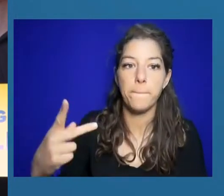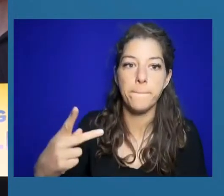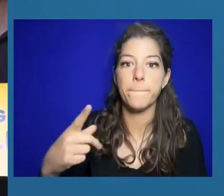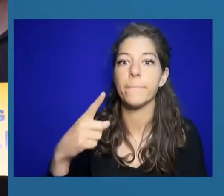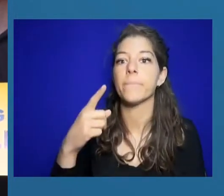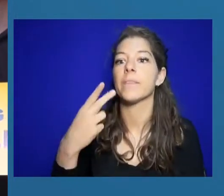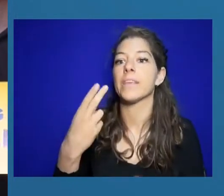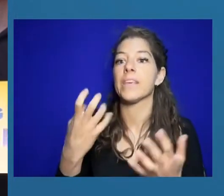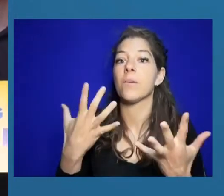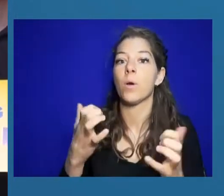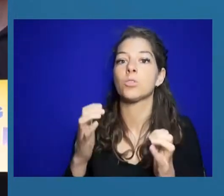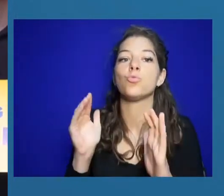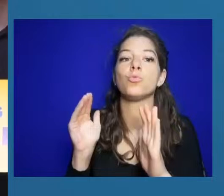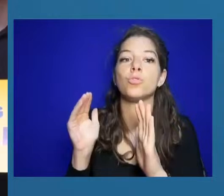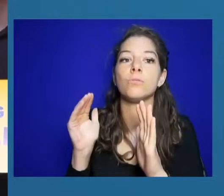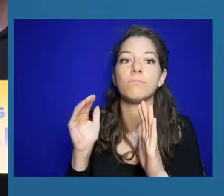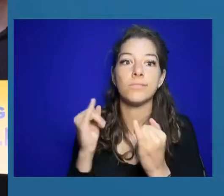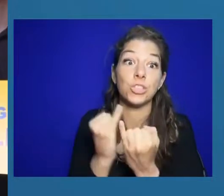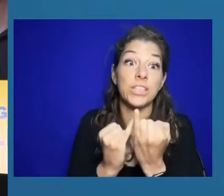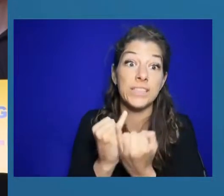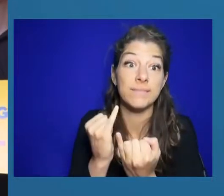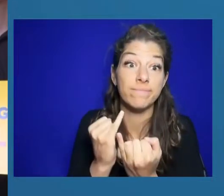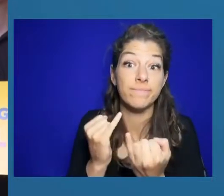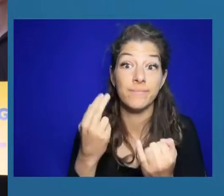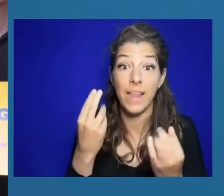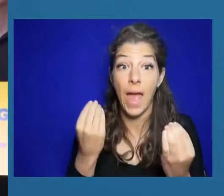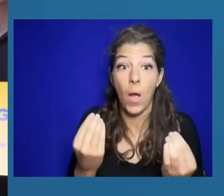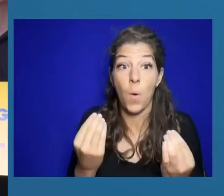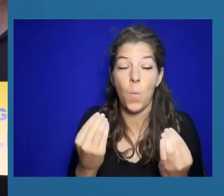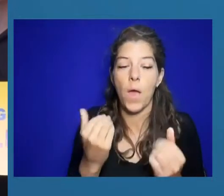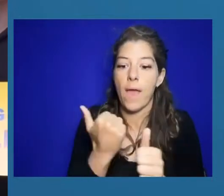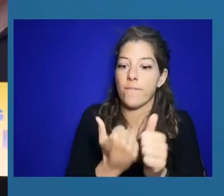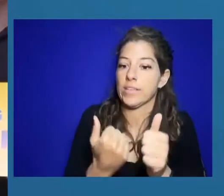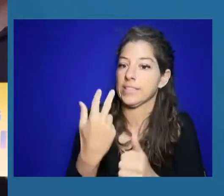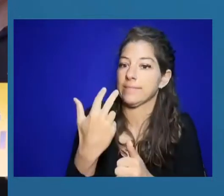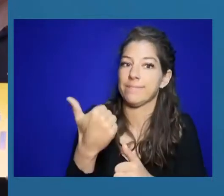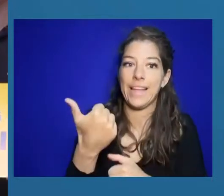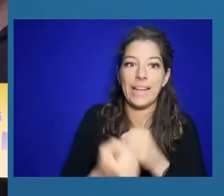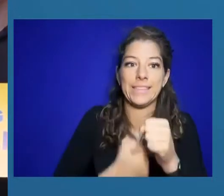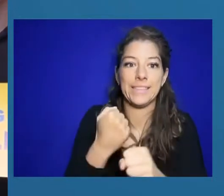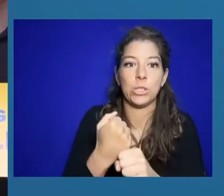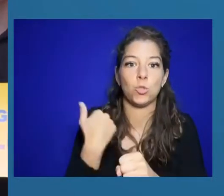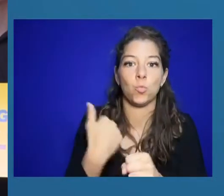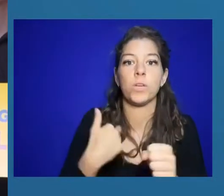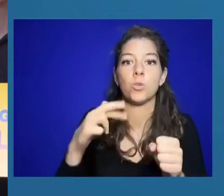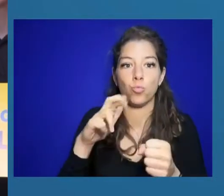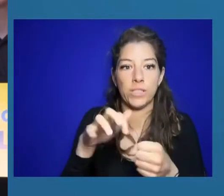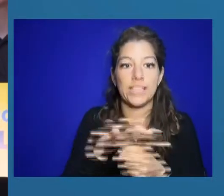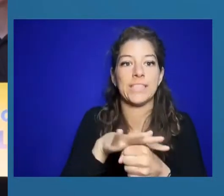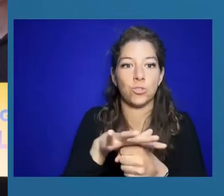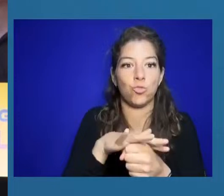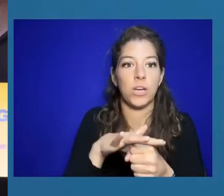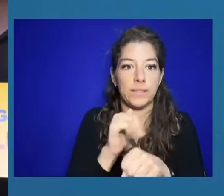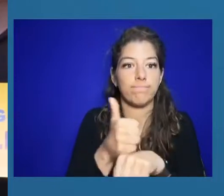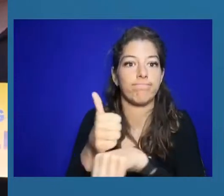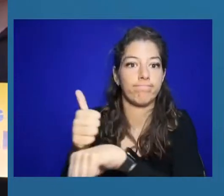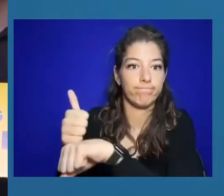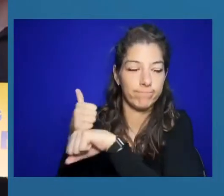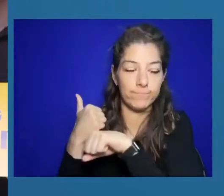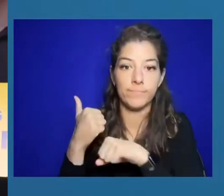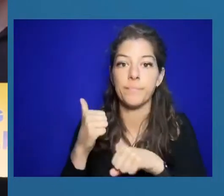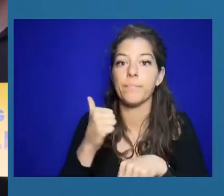to cheat. How? Every 10 years we redistrict. I know about this. Based